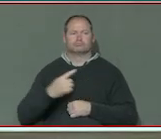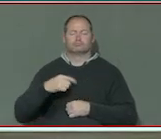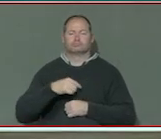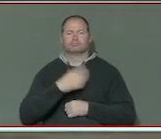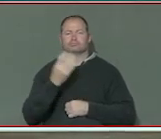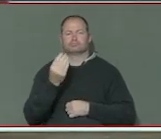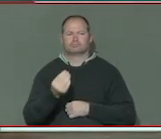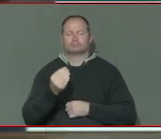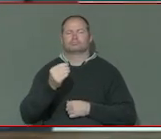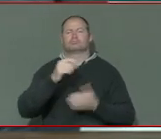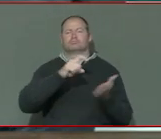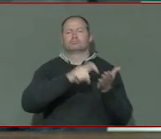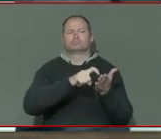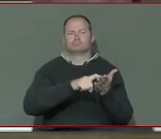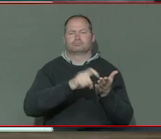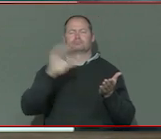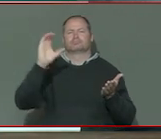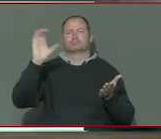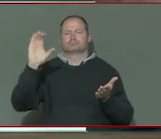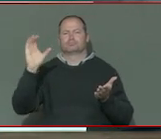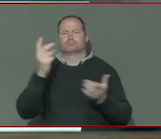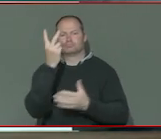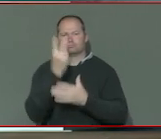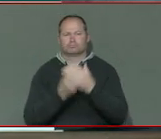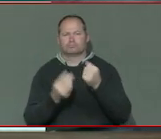them and a creditors. What does that mean?